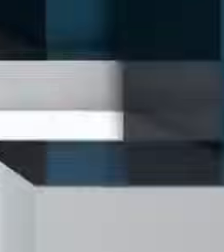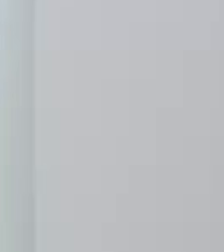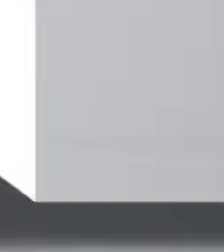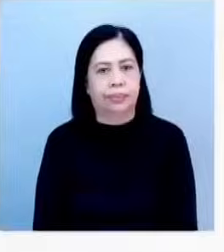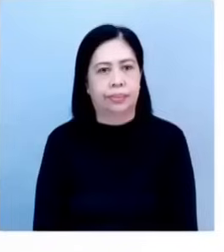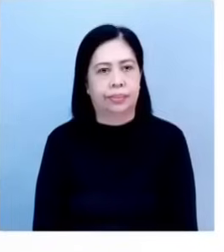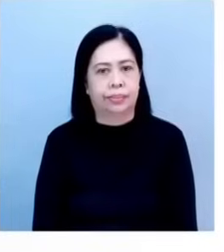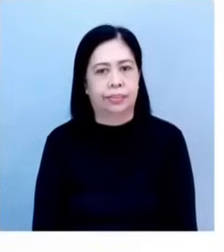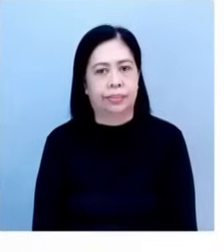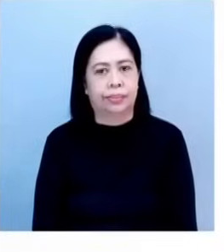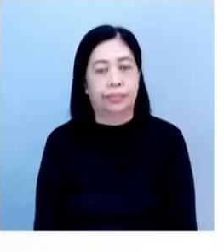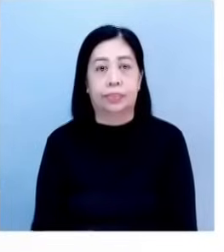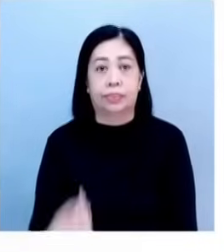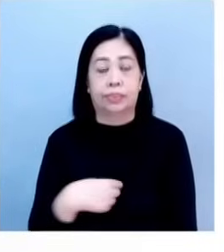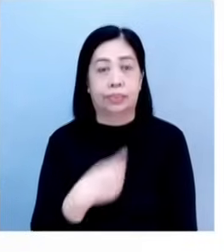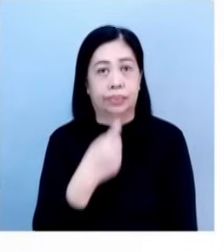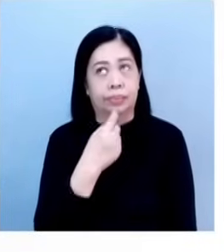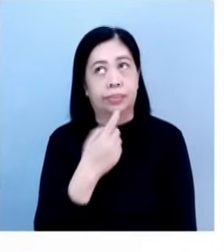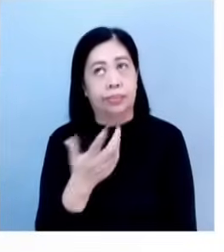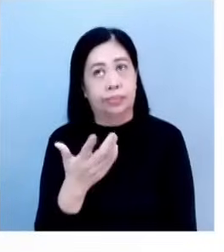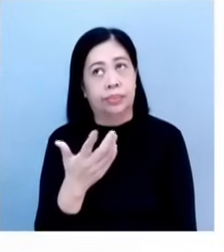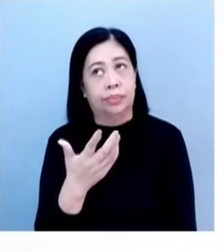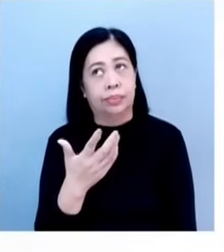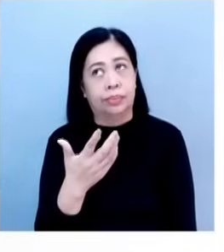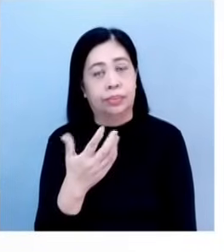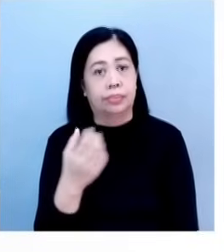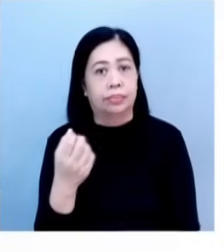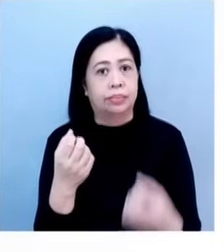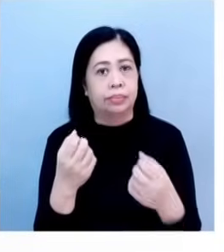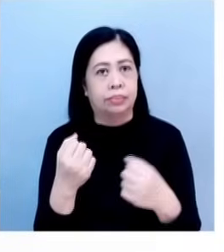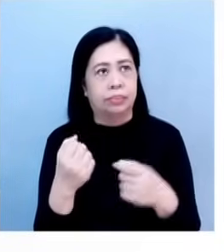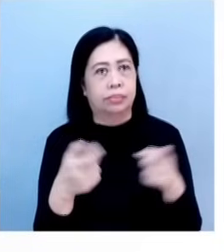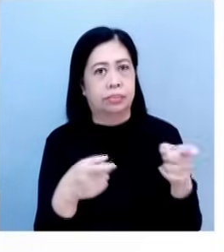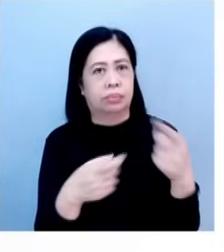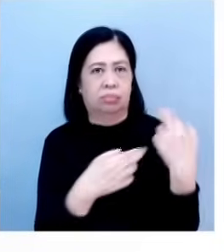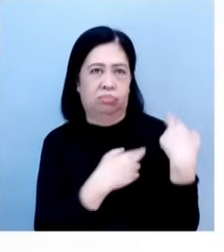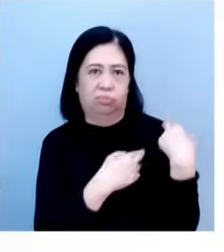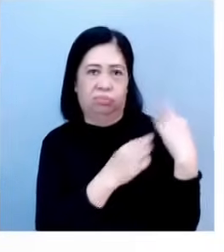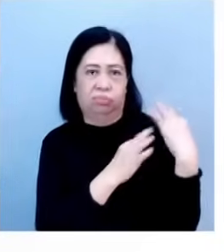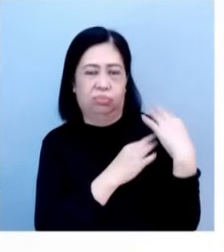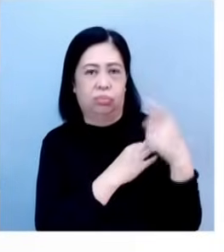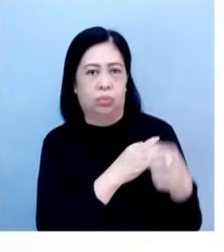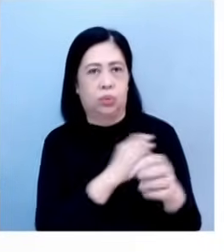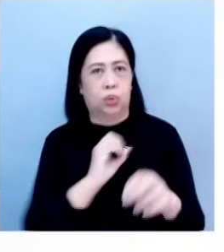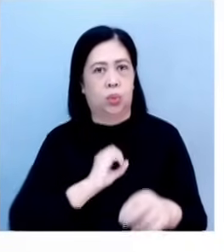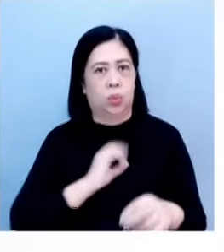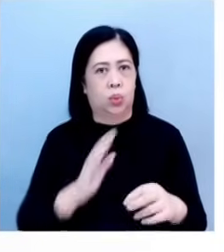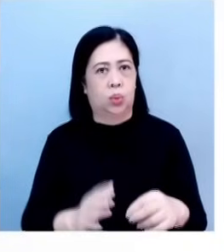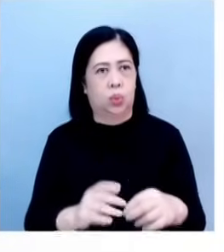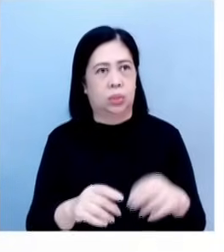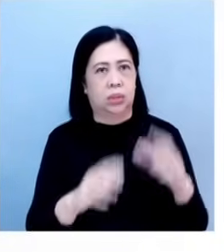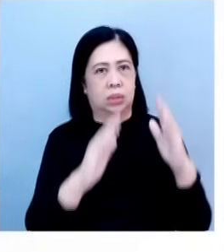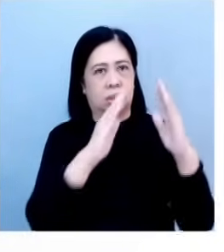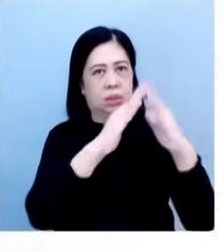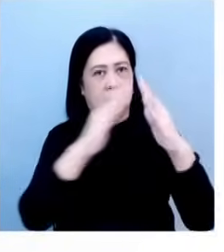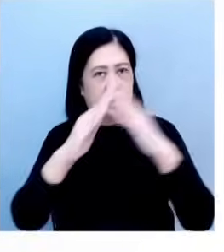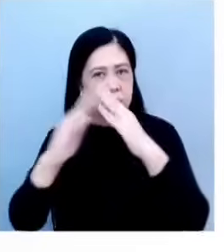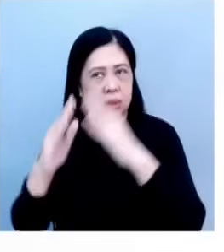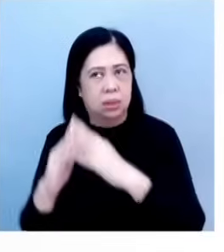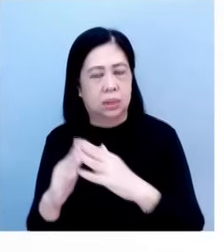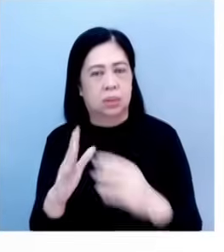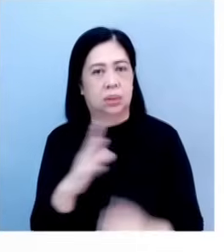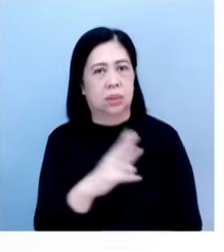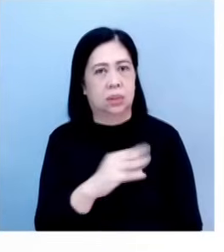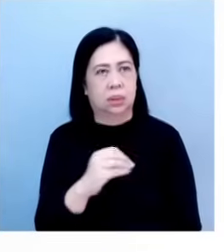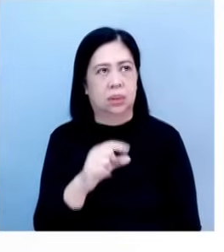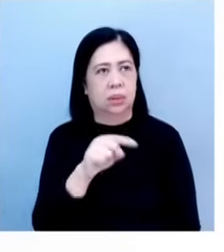Masasabi din po talaga natin na may negligence na po on the part ng mga may-ari ng residentials at ito